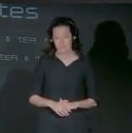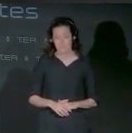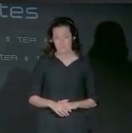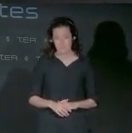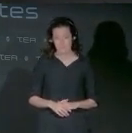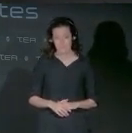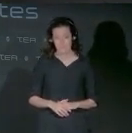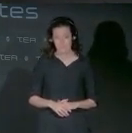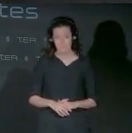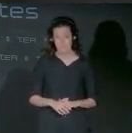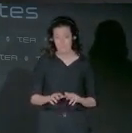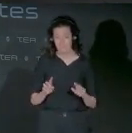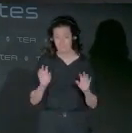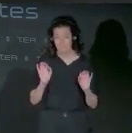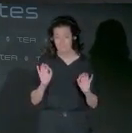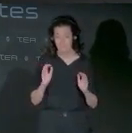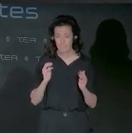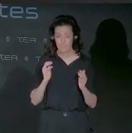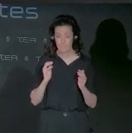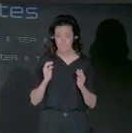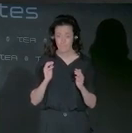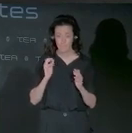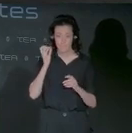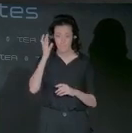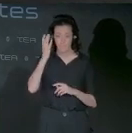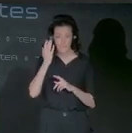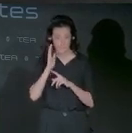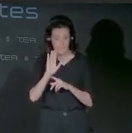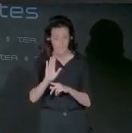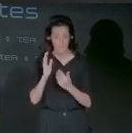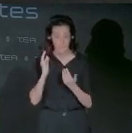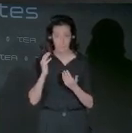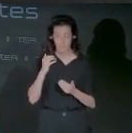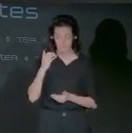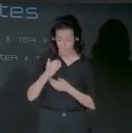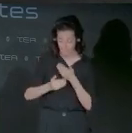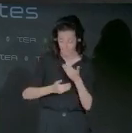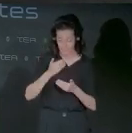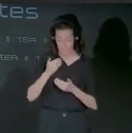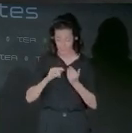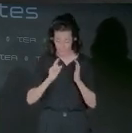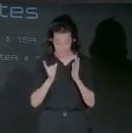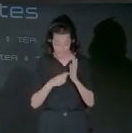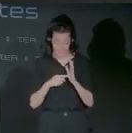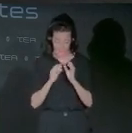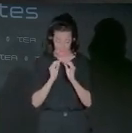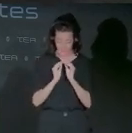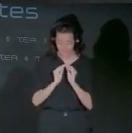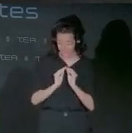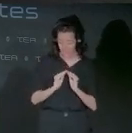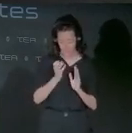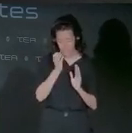a welcome stop to say that, okay, we're probably at the good place now. Let's see how we can, you know, work this out.